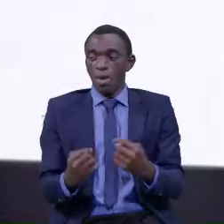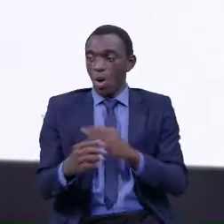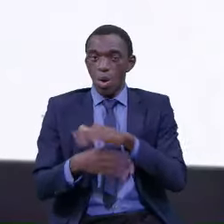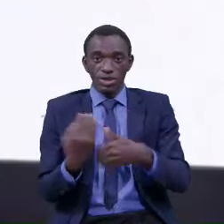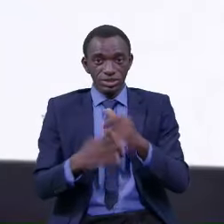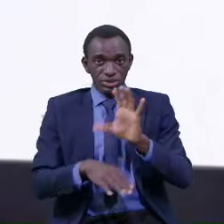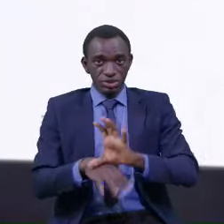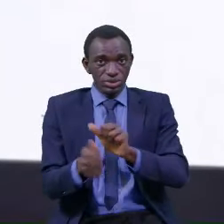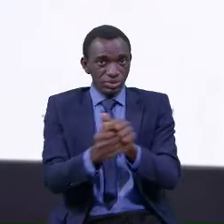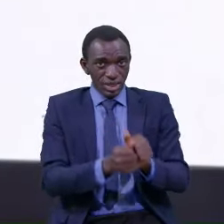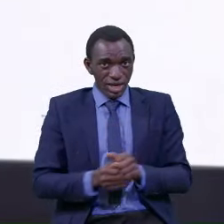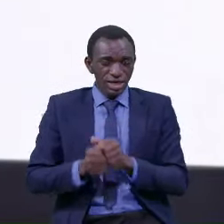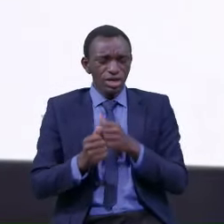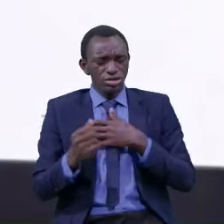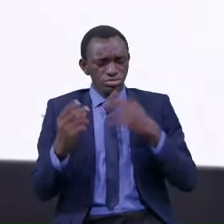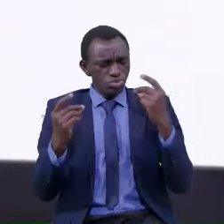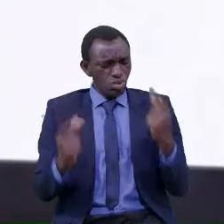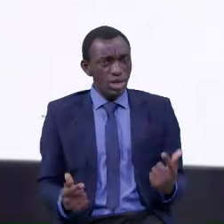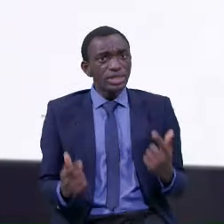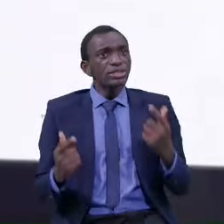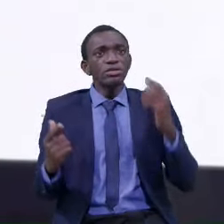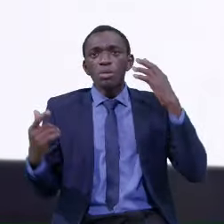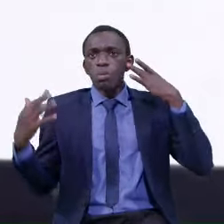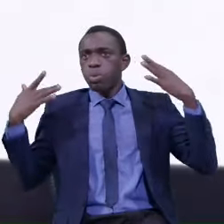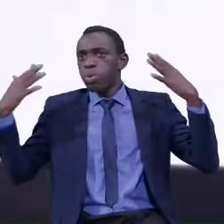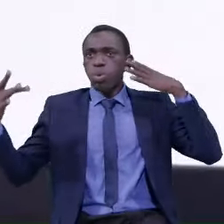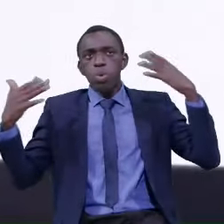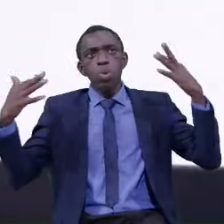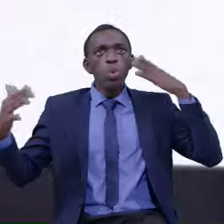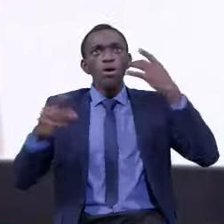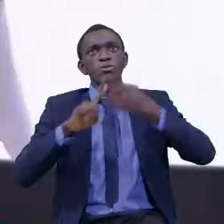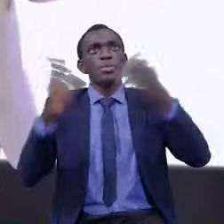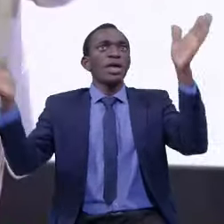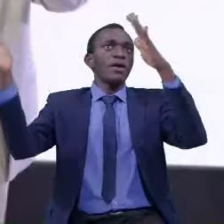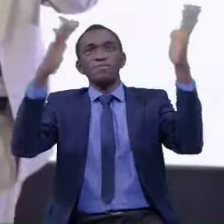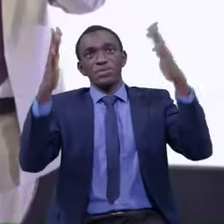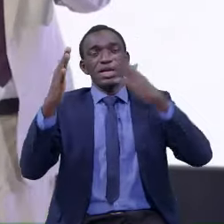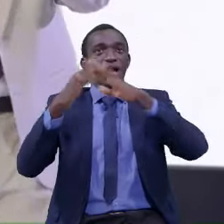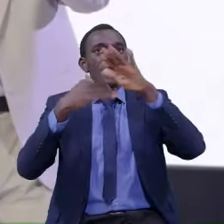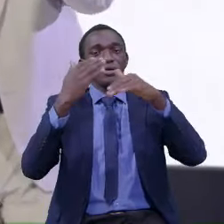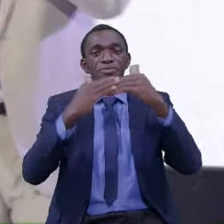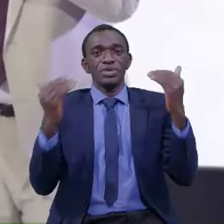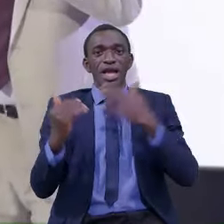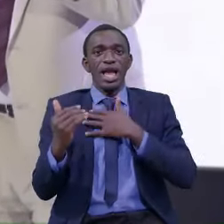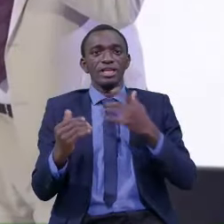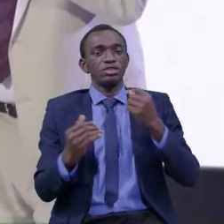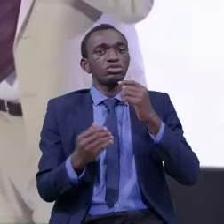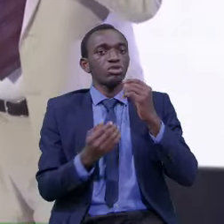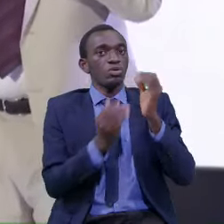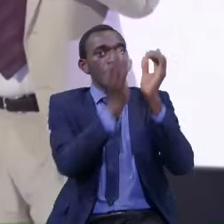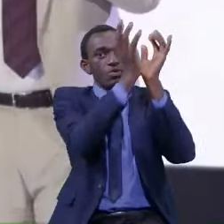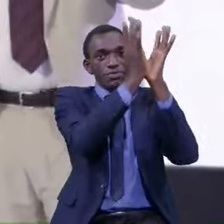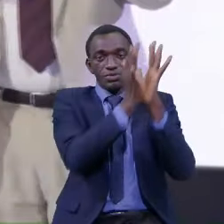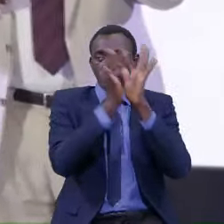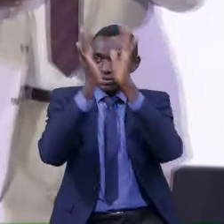were all filled with the Holy Ghost. The tongues of fire came upon them, and they spake in tongues as the Spirit gave